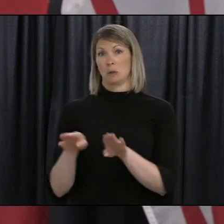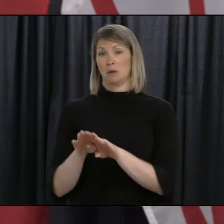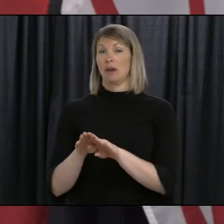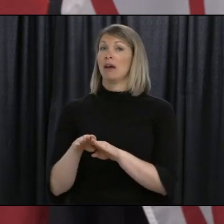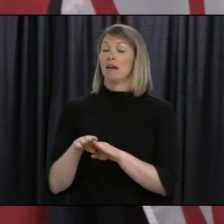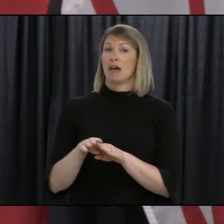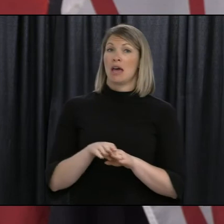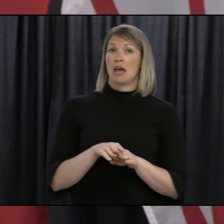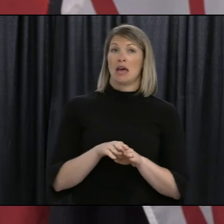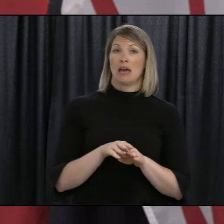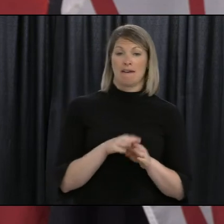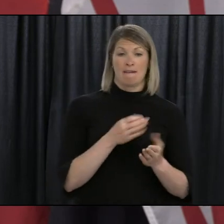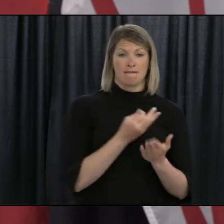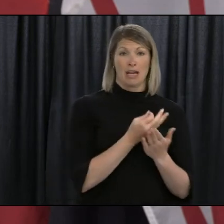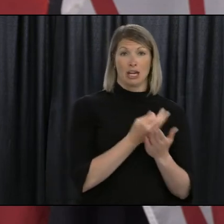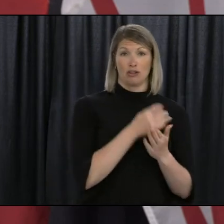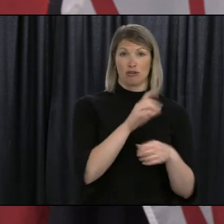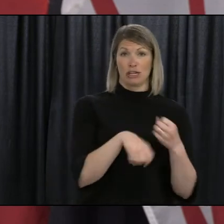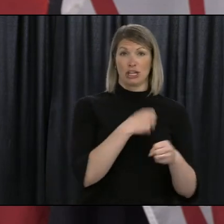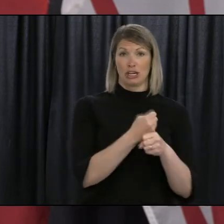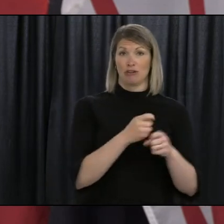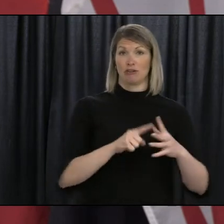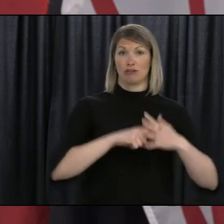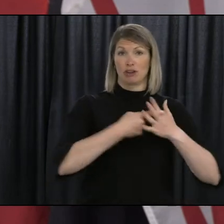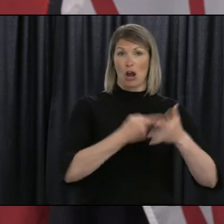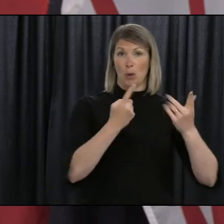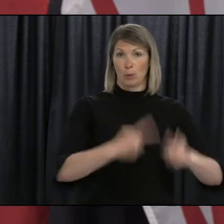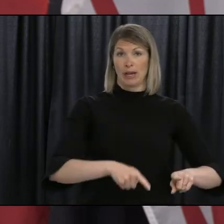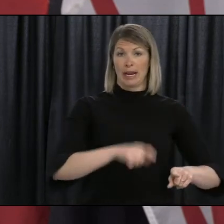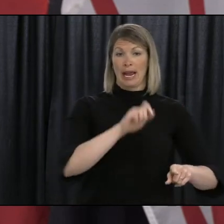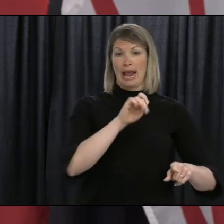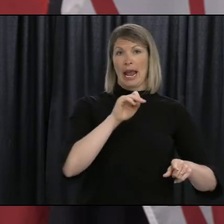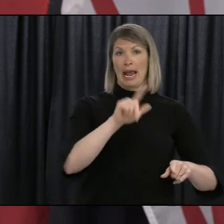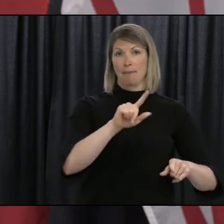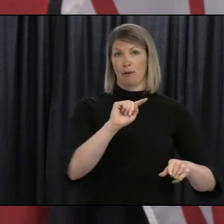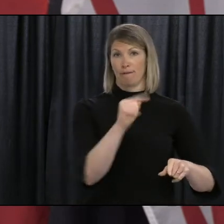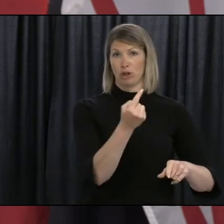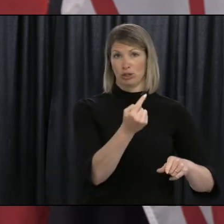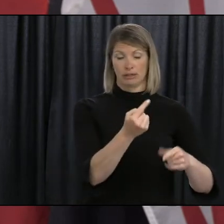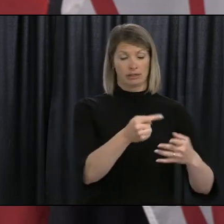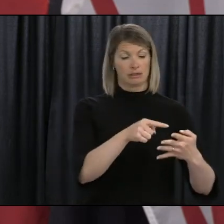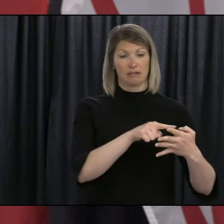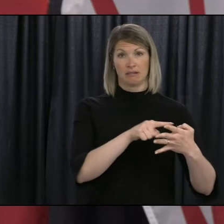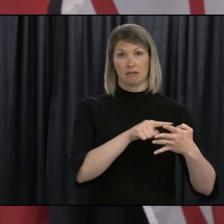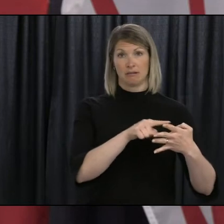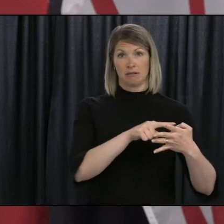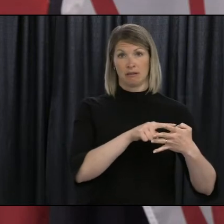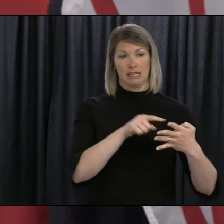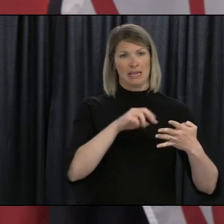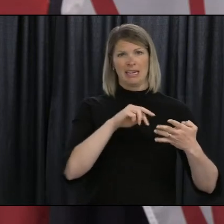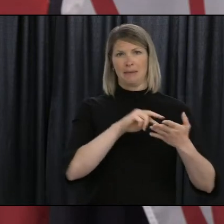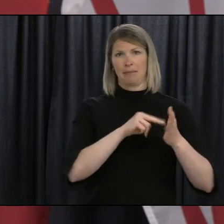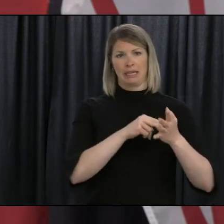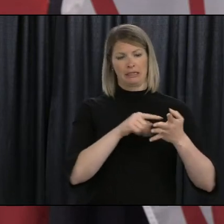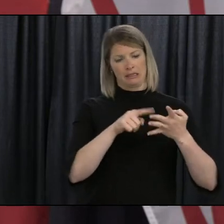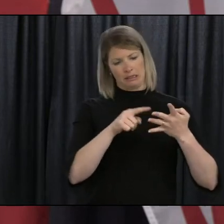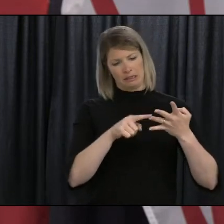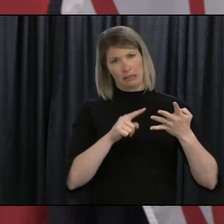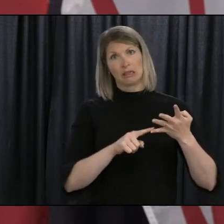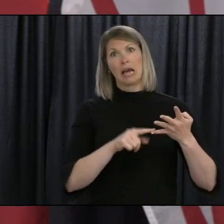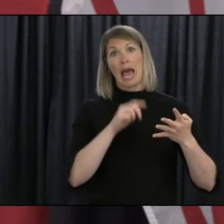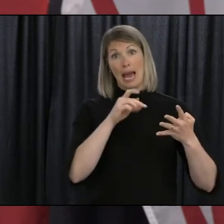1st. We're already into June, so the economy was essentially shut down almost completely for a couple